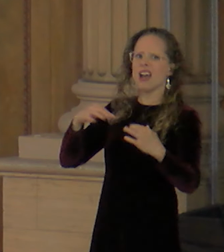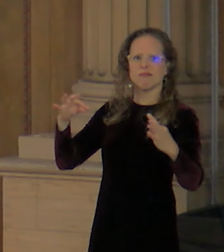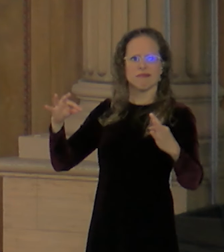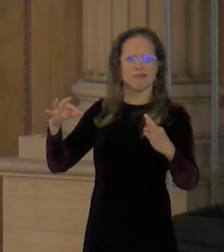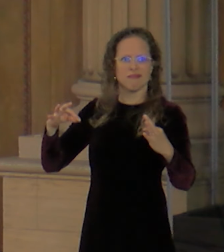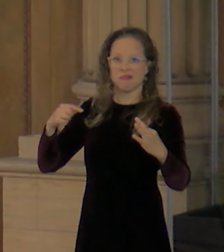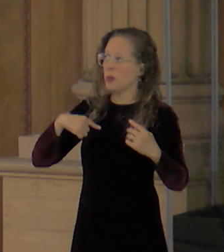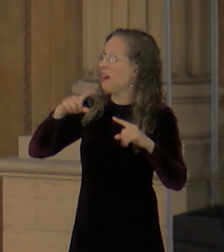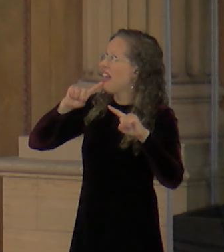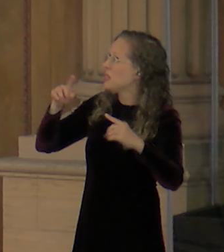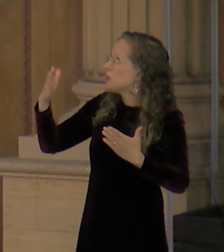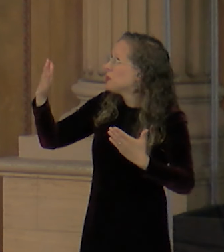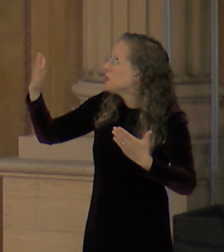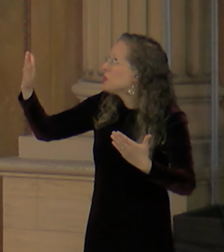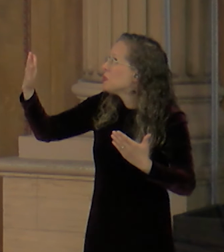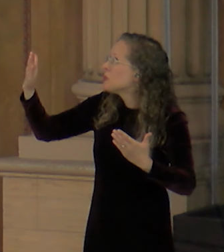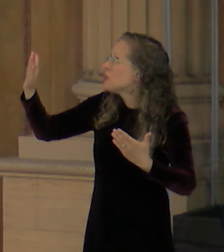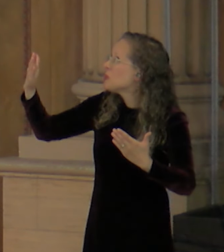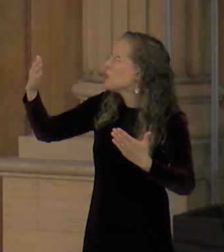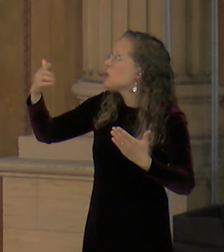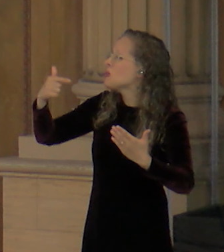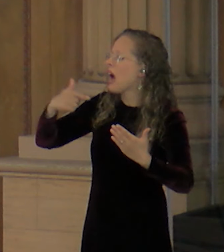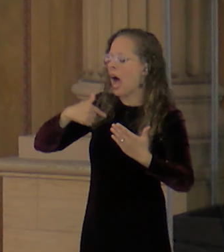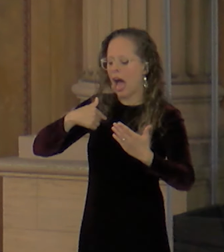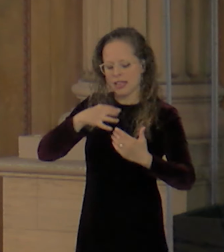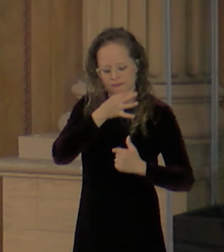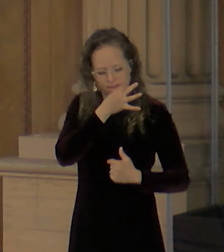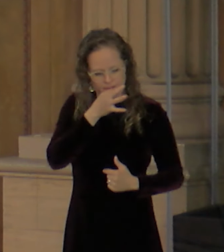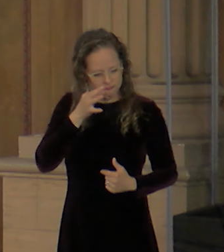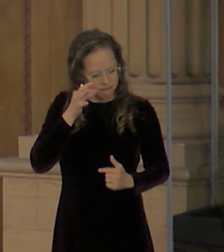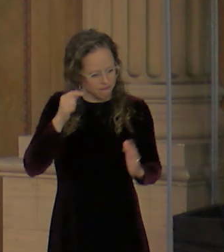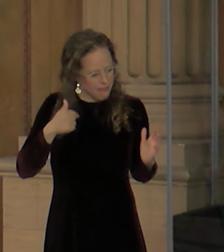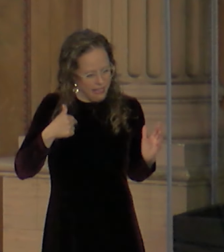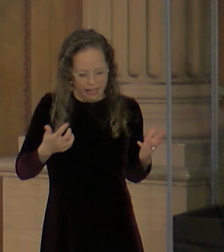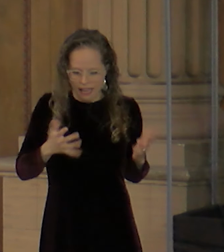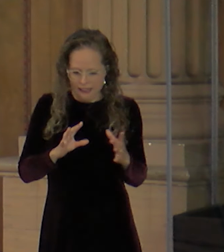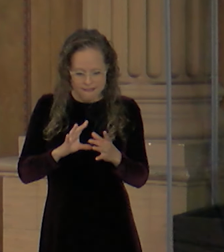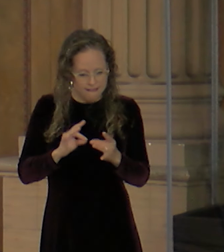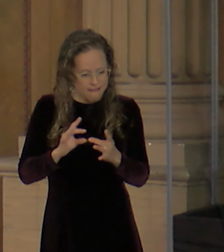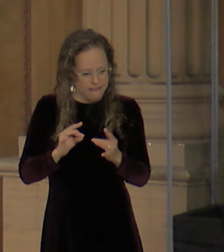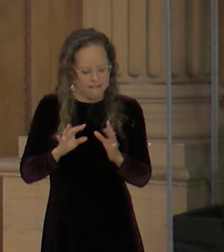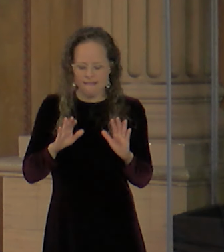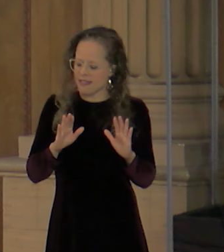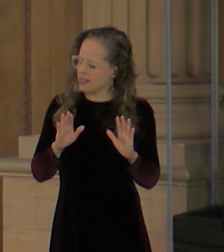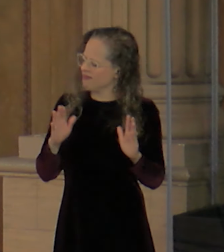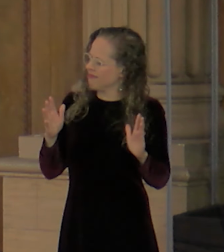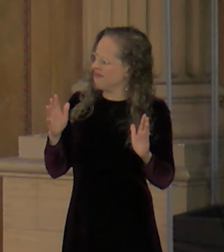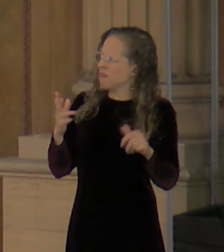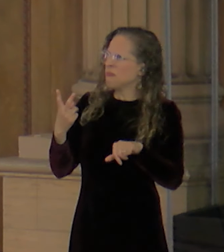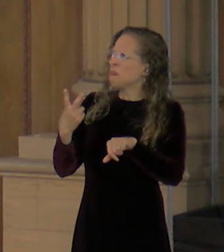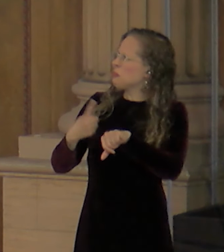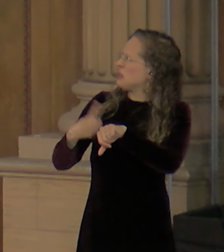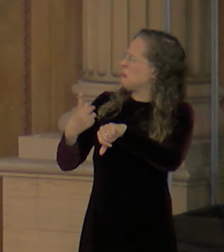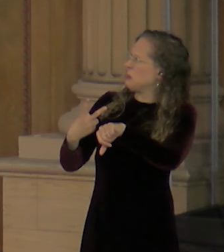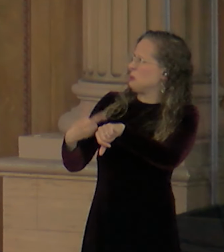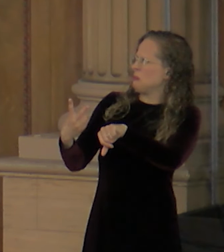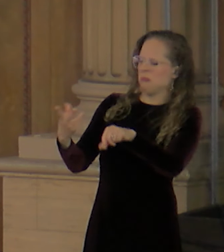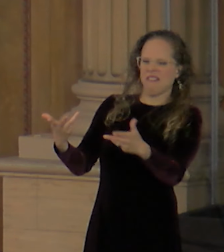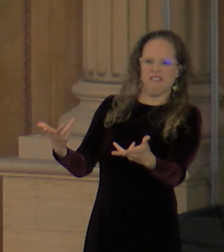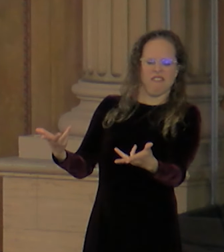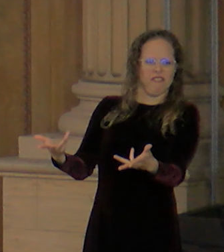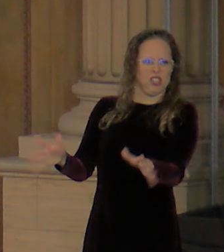you? I lay my hand on my mouth. I've spoken once and I will not answer, twice, but I will proceed no